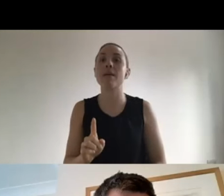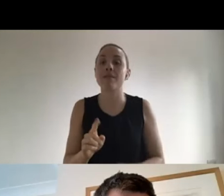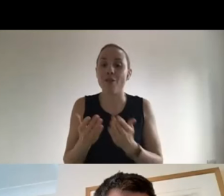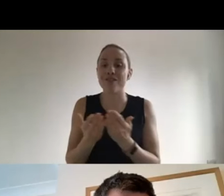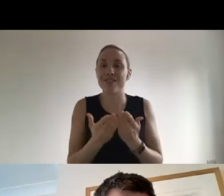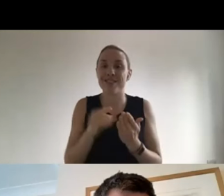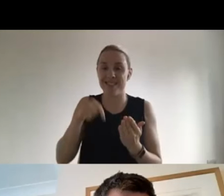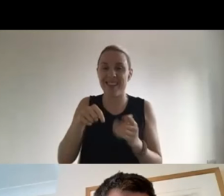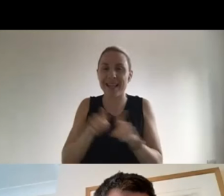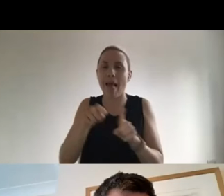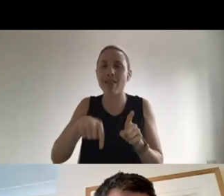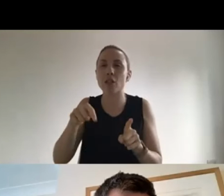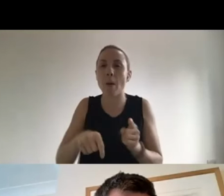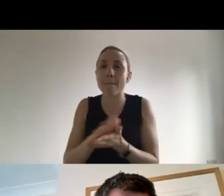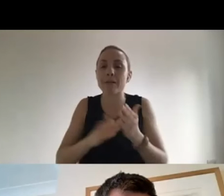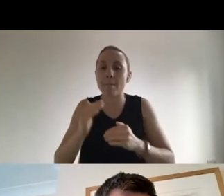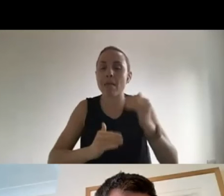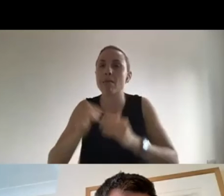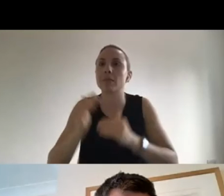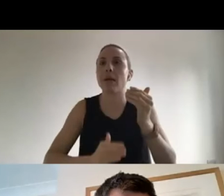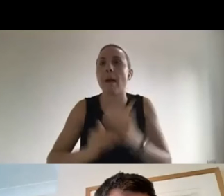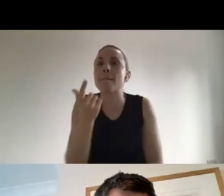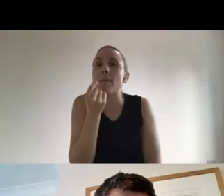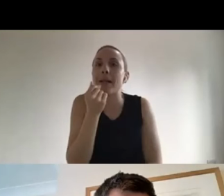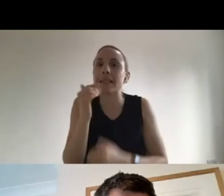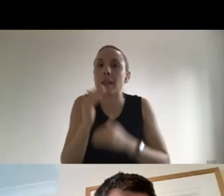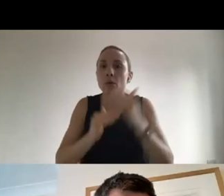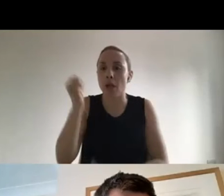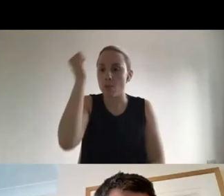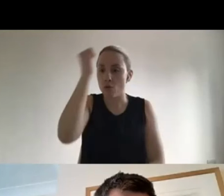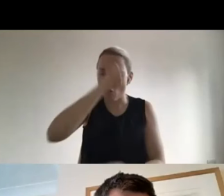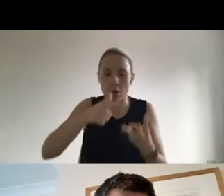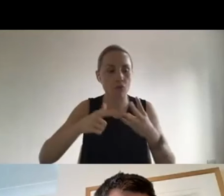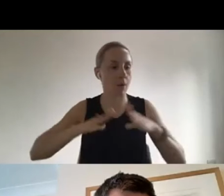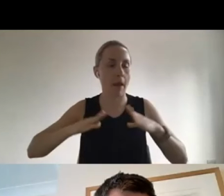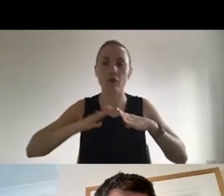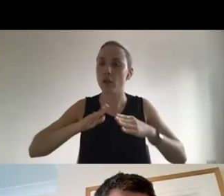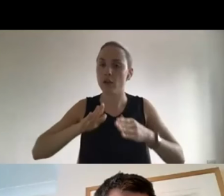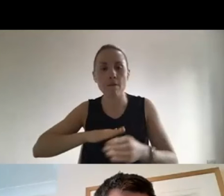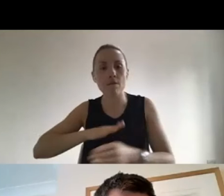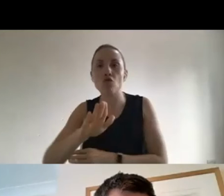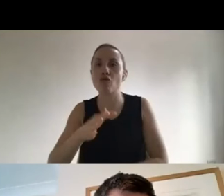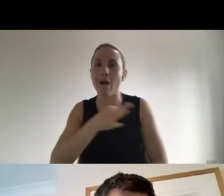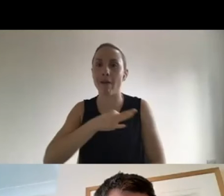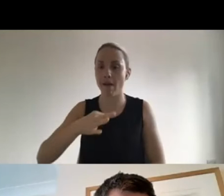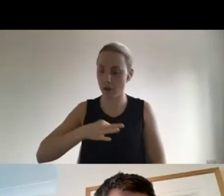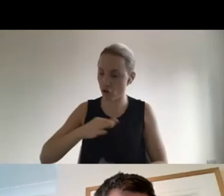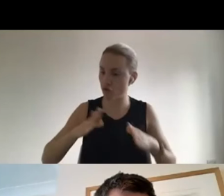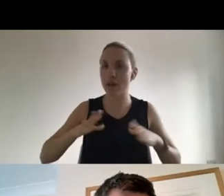research capacity and capability and prepare the next generation of clinicians for the arrival of novel hearing